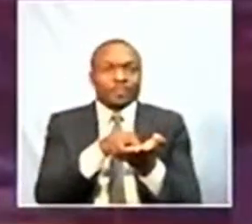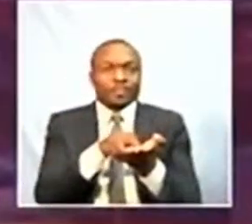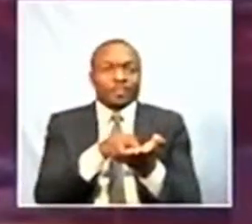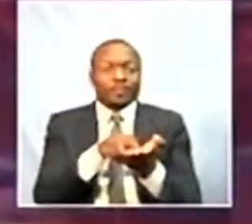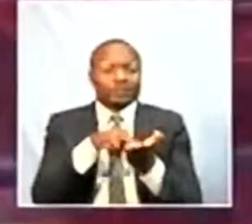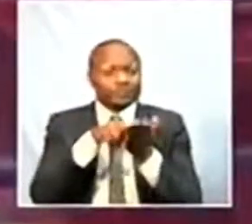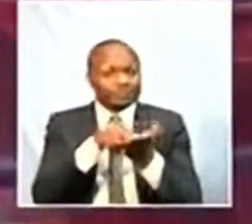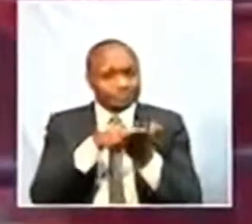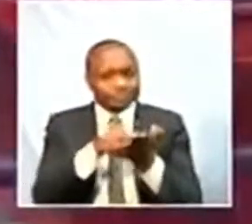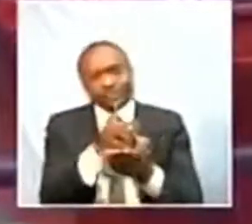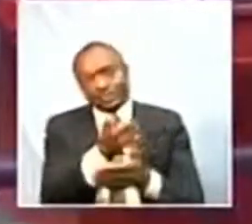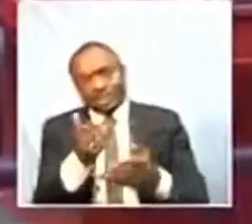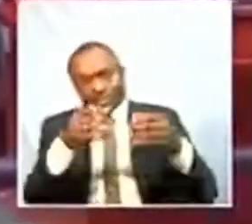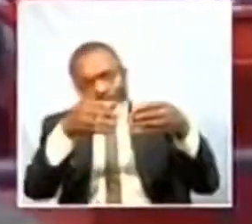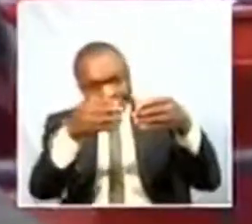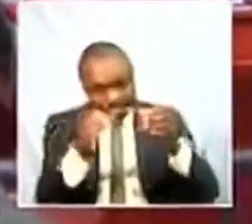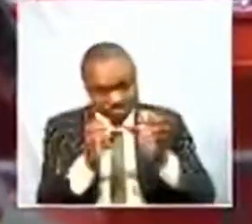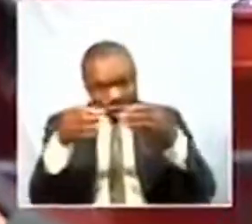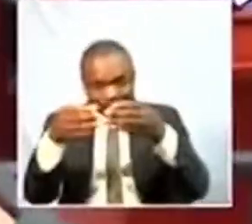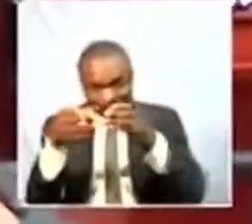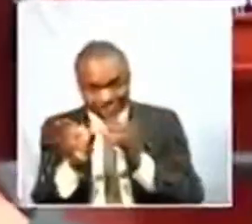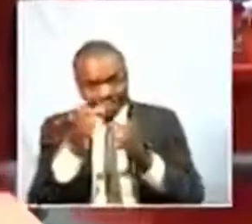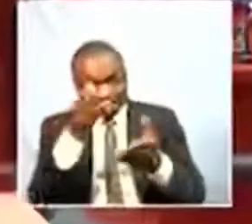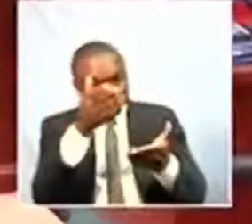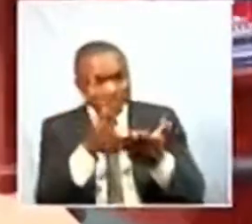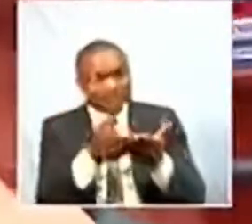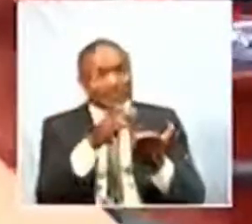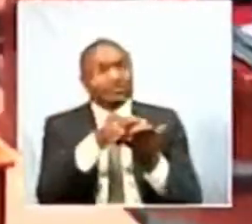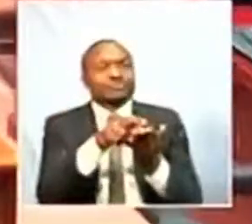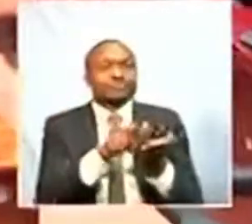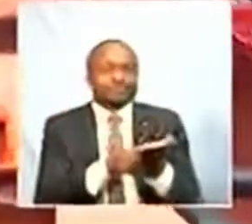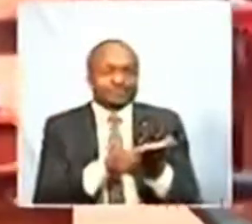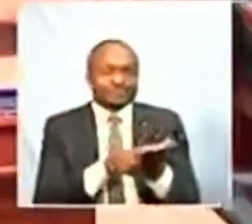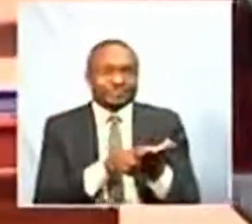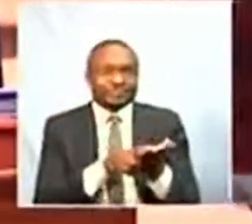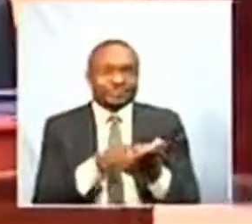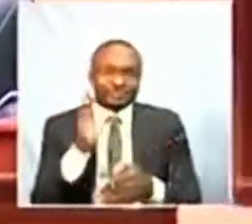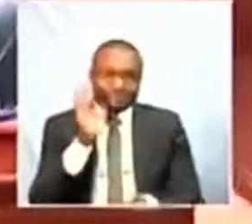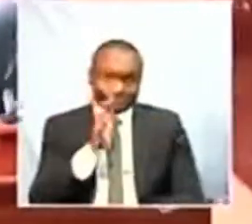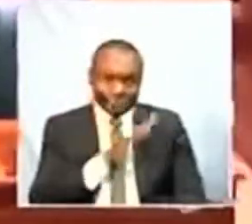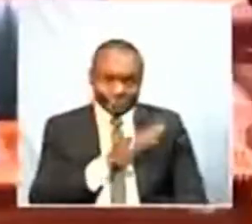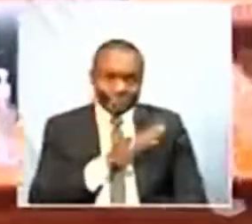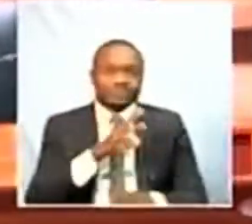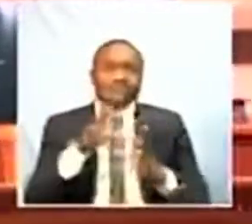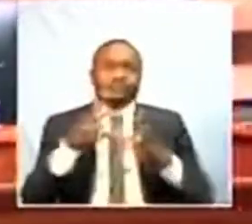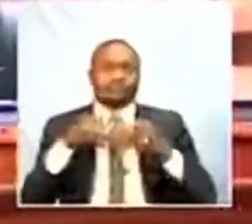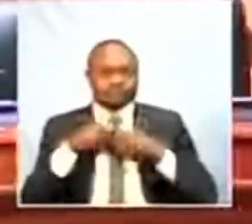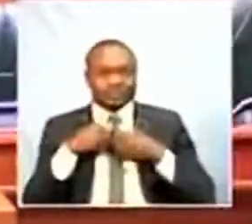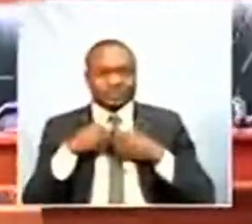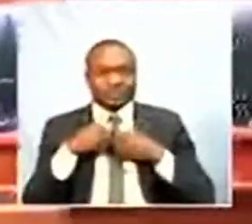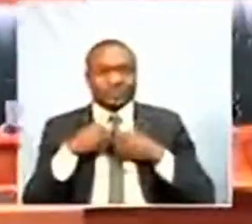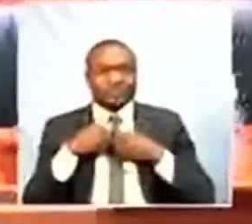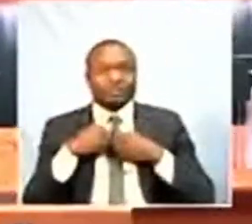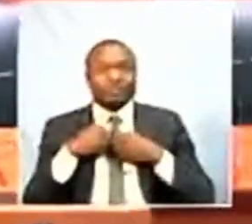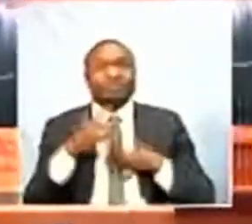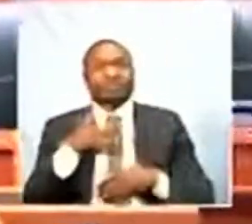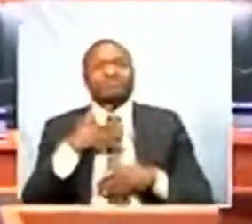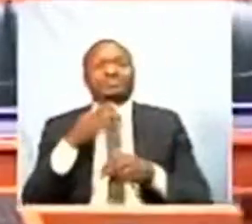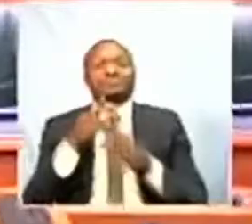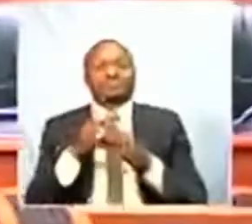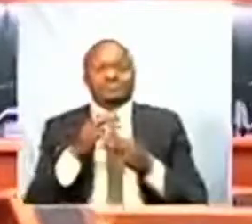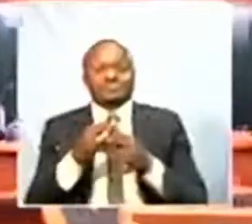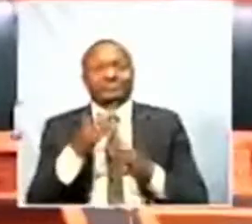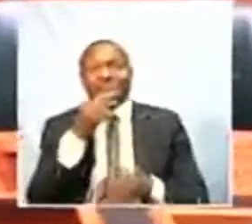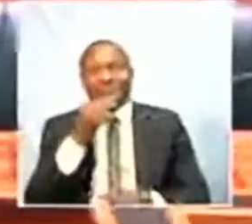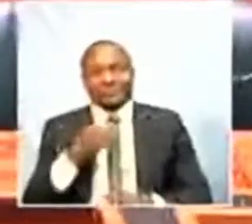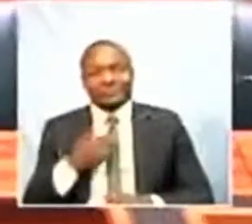were representing other constituencies, and this motion has been adopted. To be on live commentary, my name is Matimba